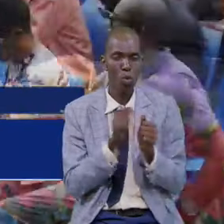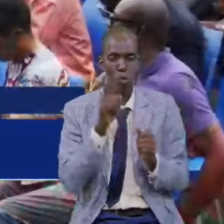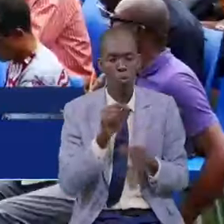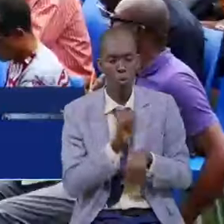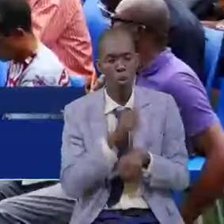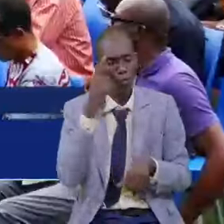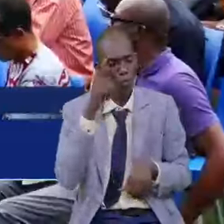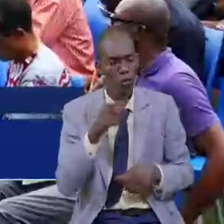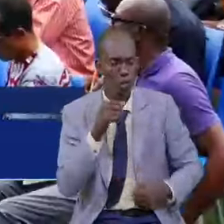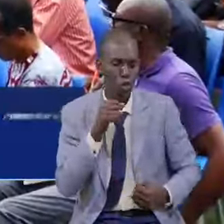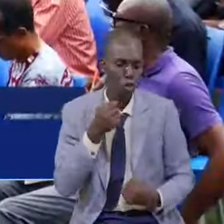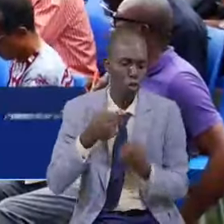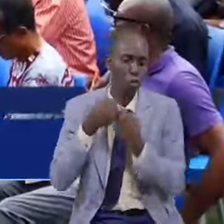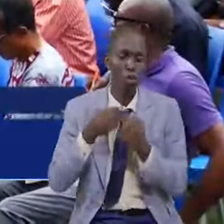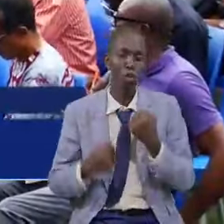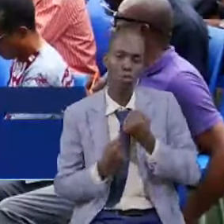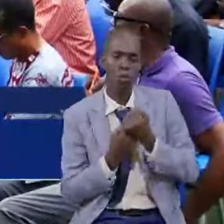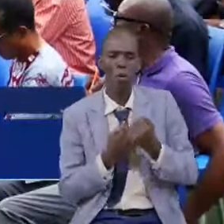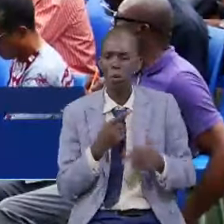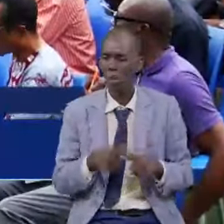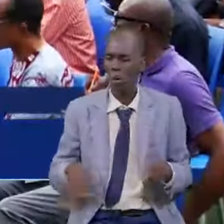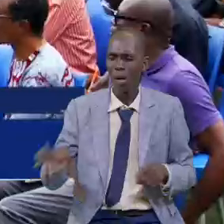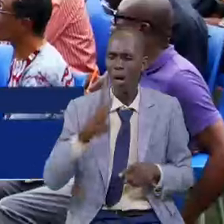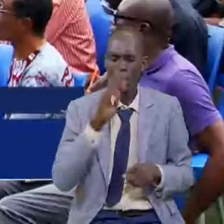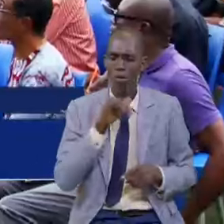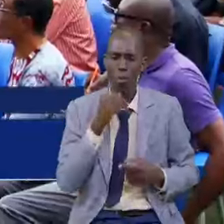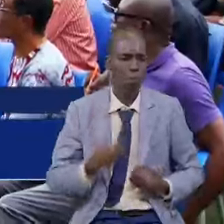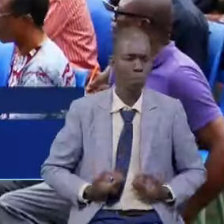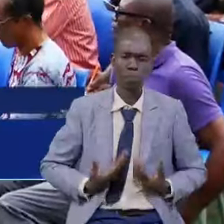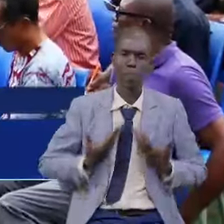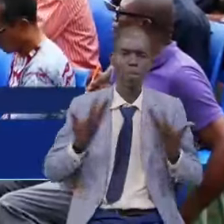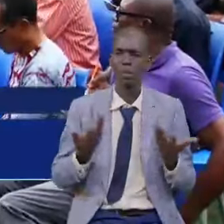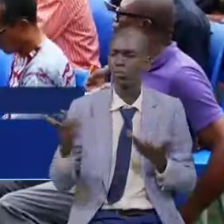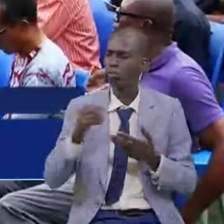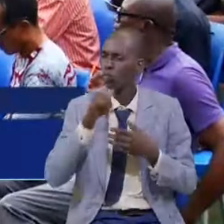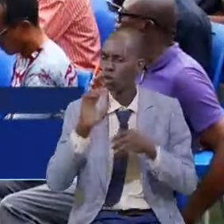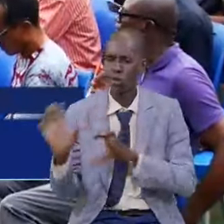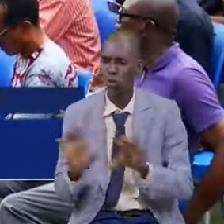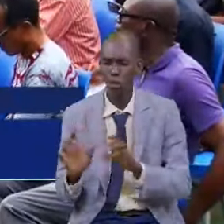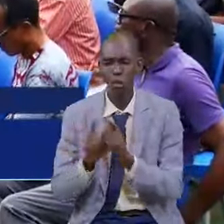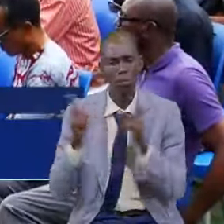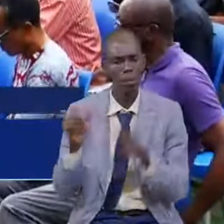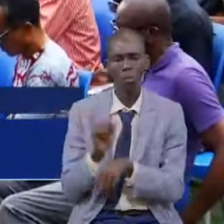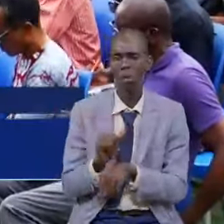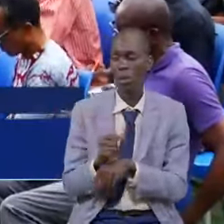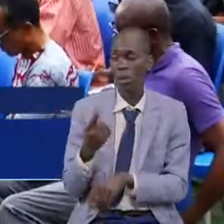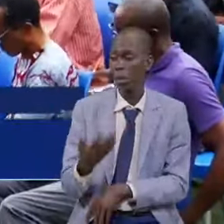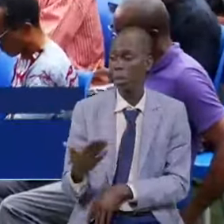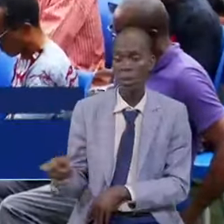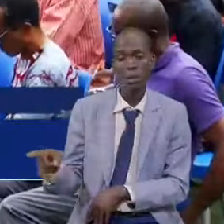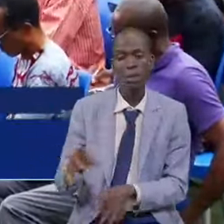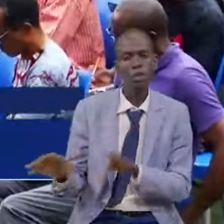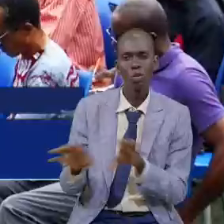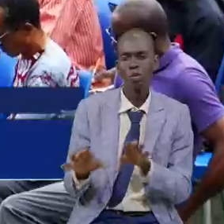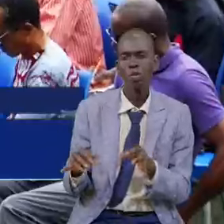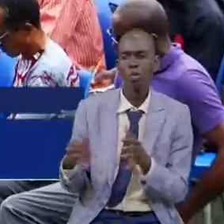they are not motivated, and they are unproductive. And the things they do haphazardly.